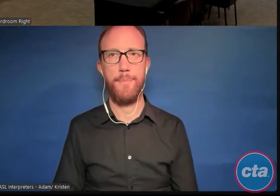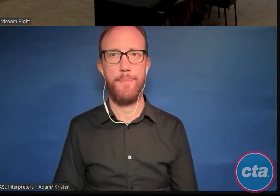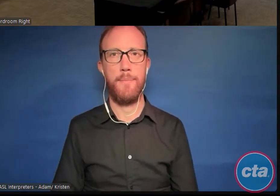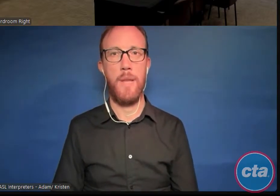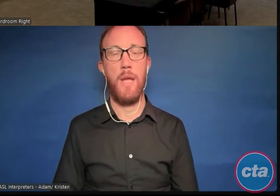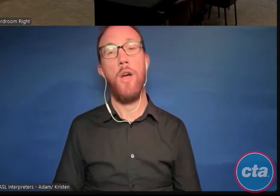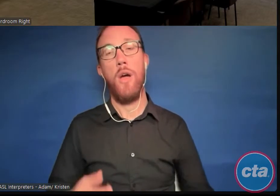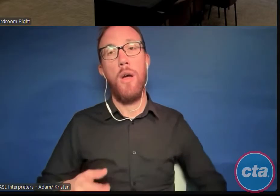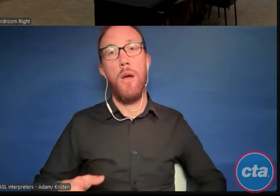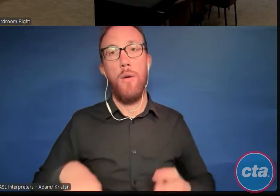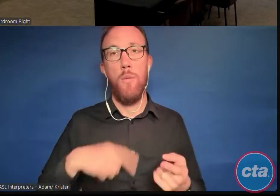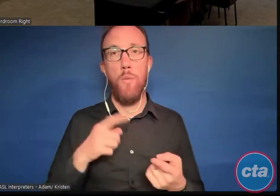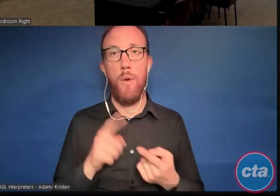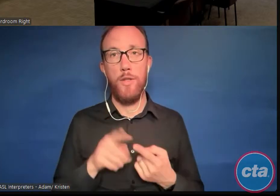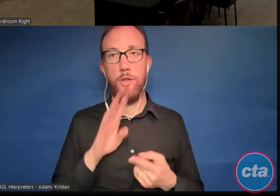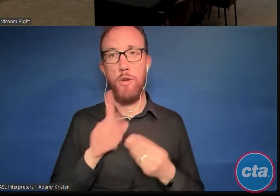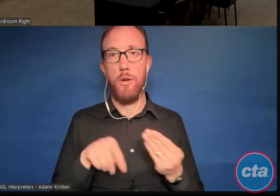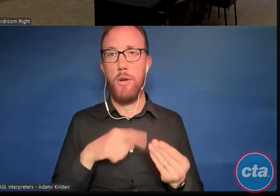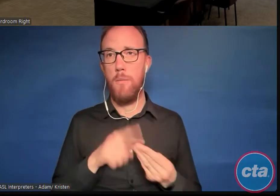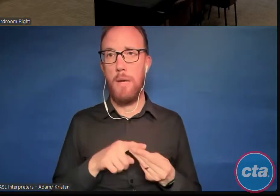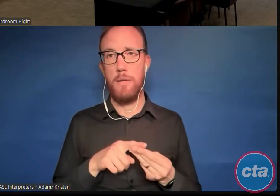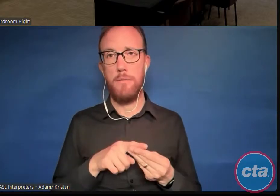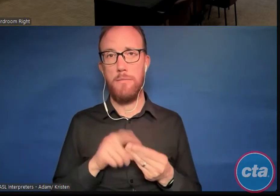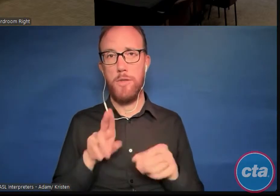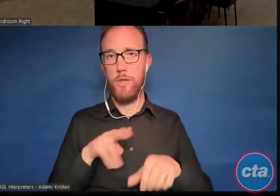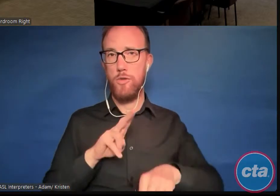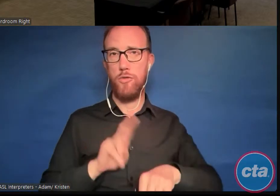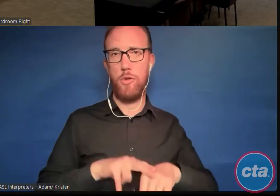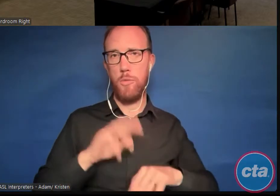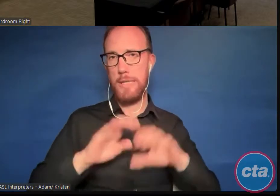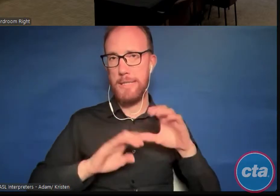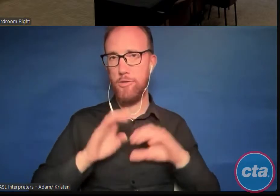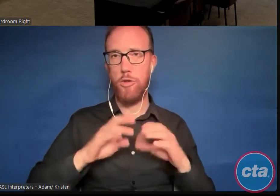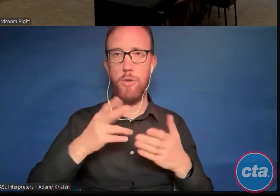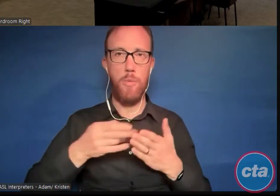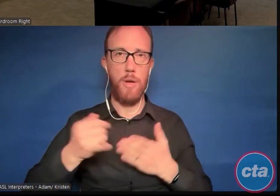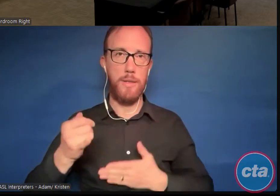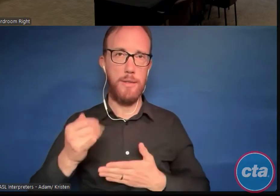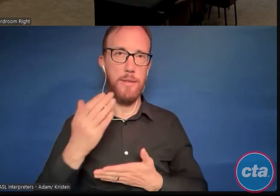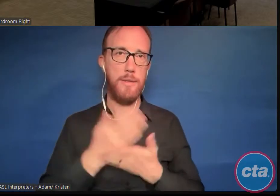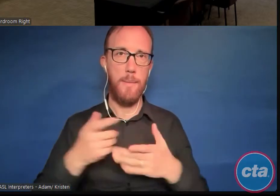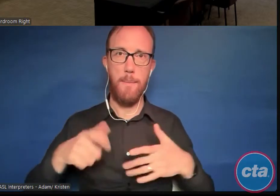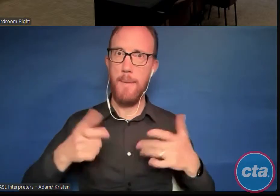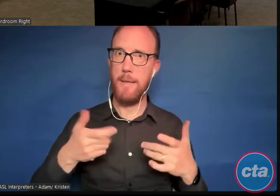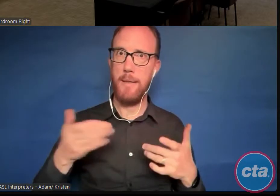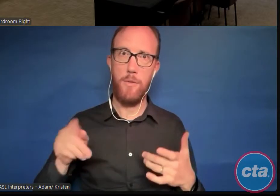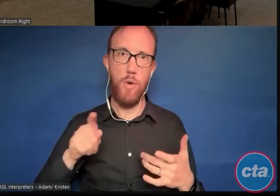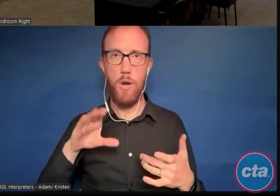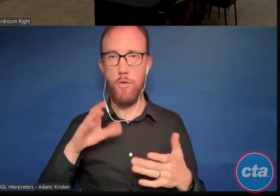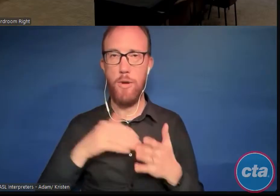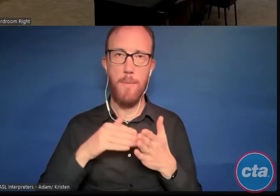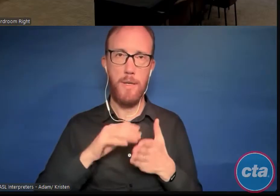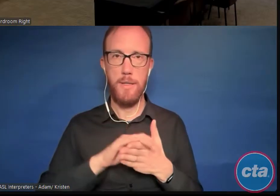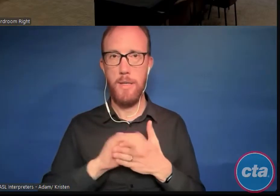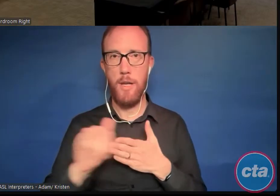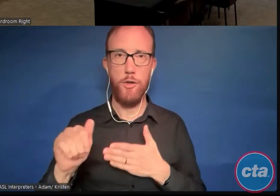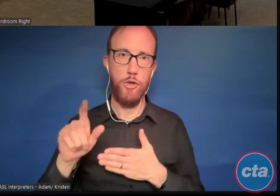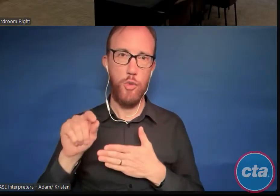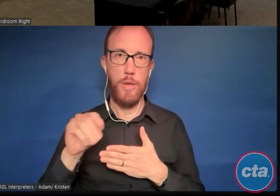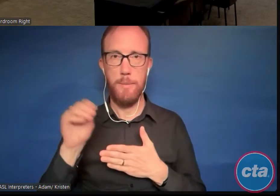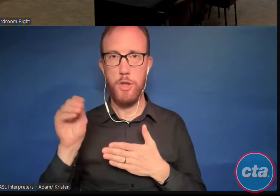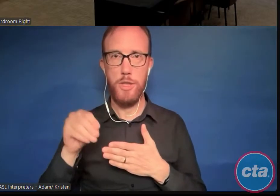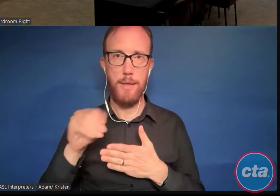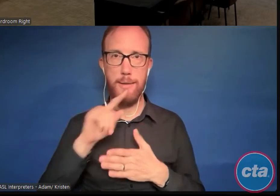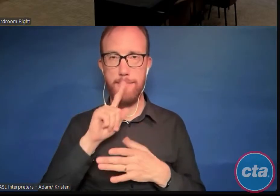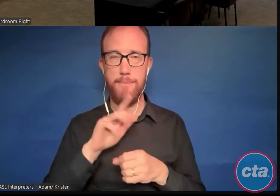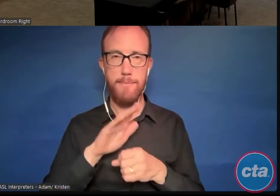When you talk about procuring a typical construction project and say even the big ones at $100 million, you talk about a 20% commitment on goal there,